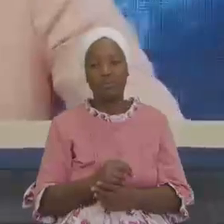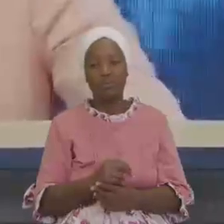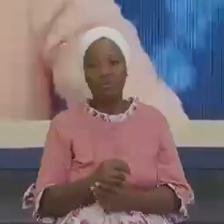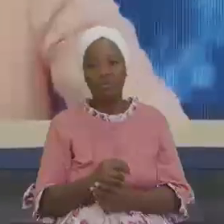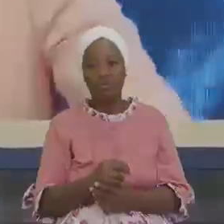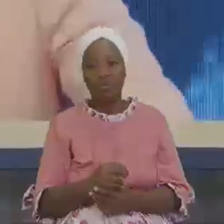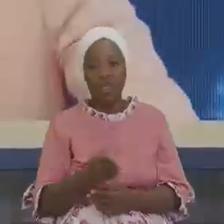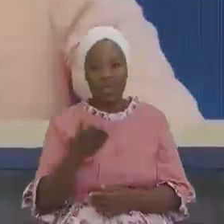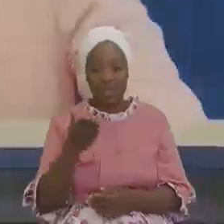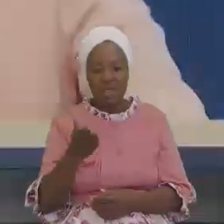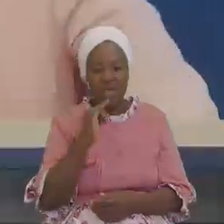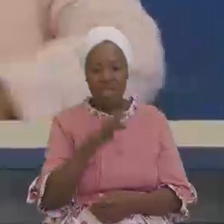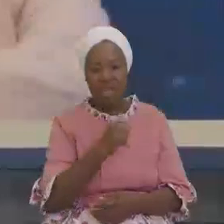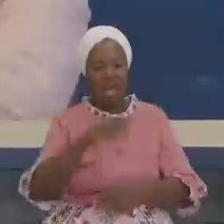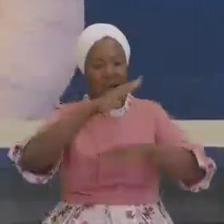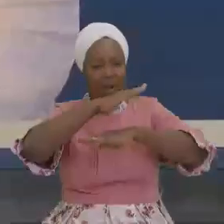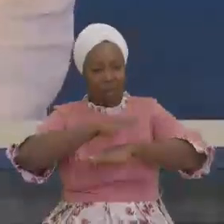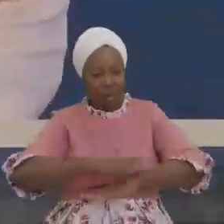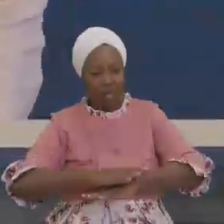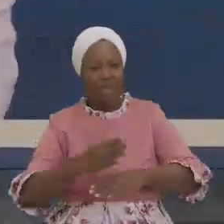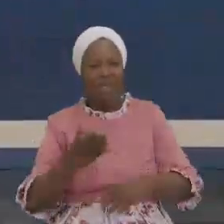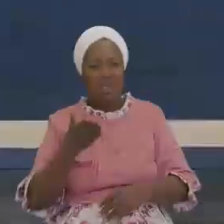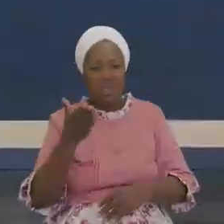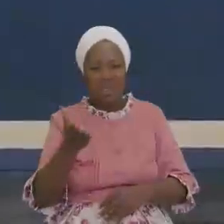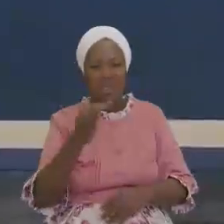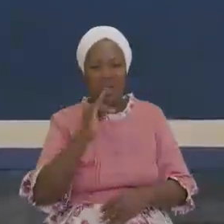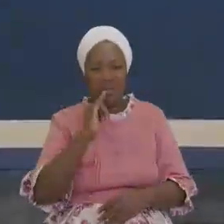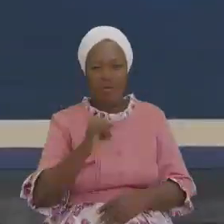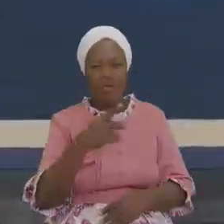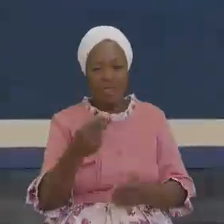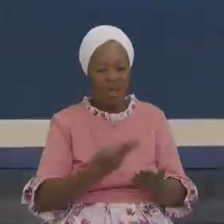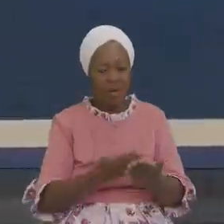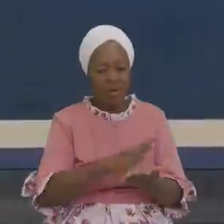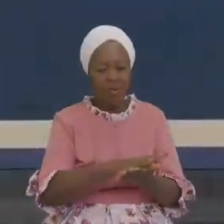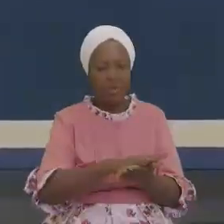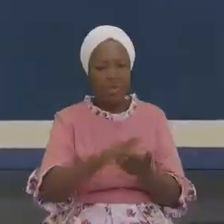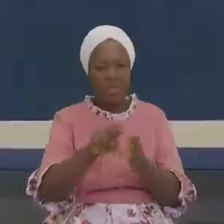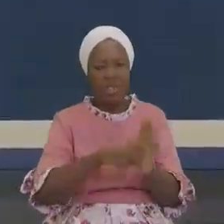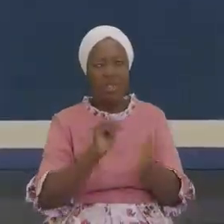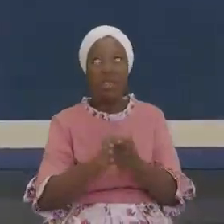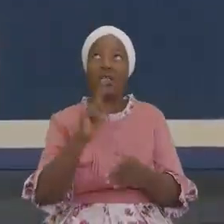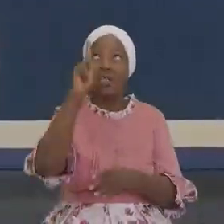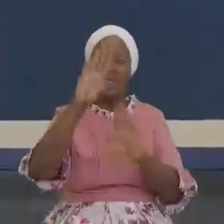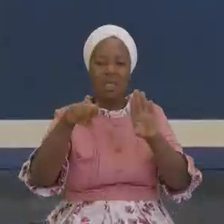There's a rest. There is the righteousness that he gives.